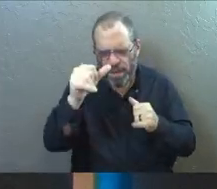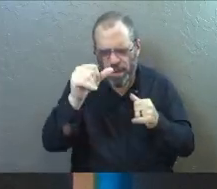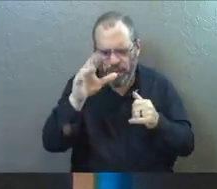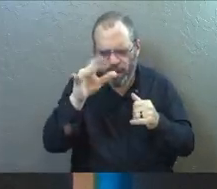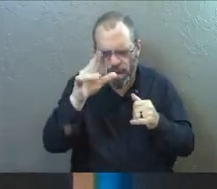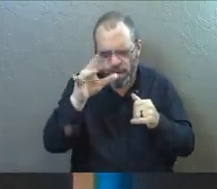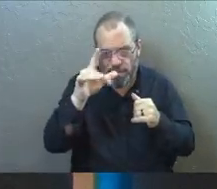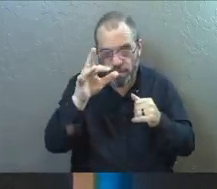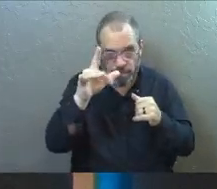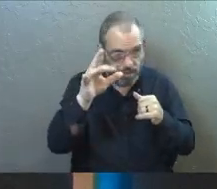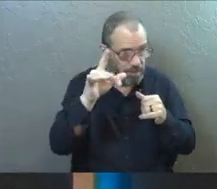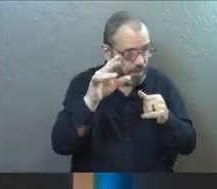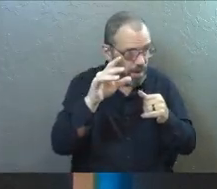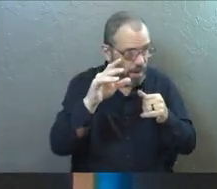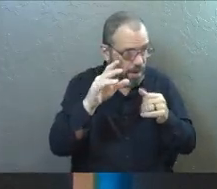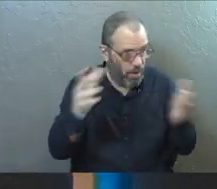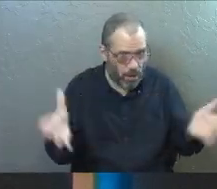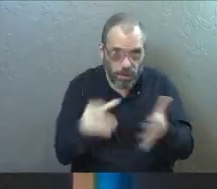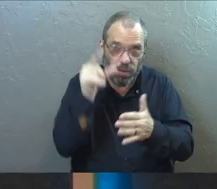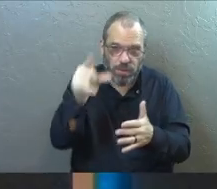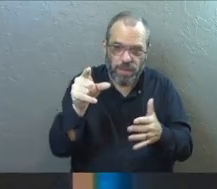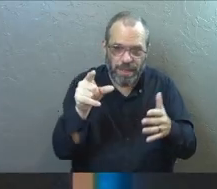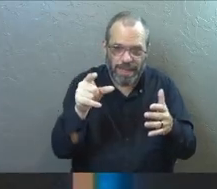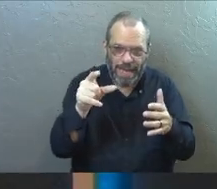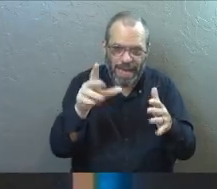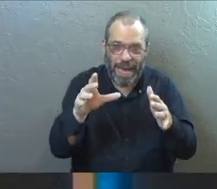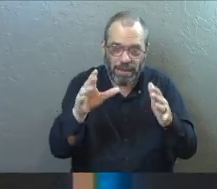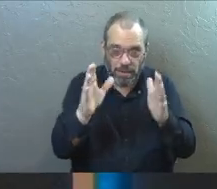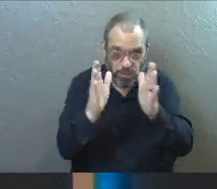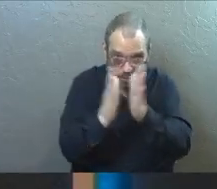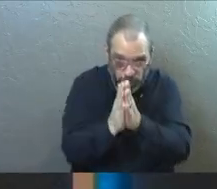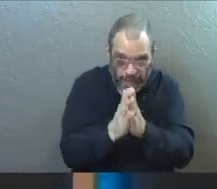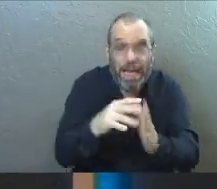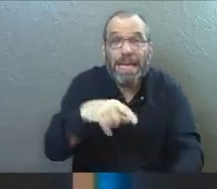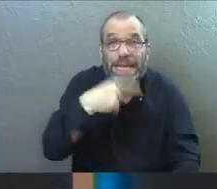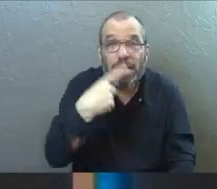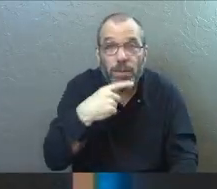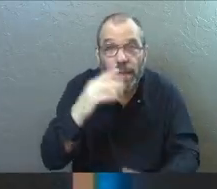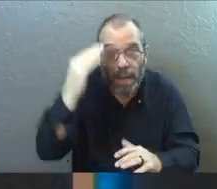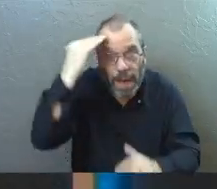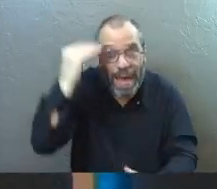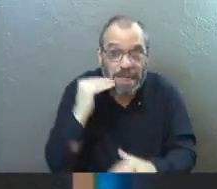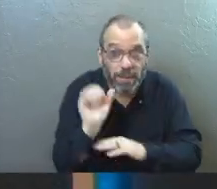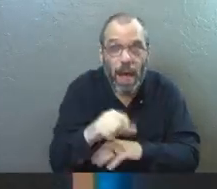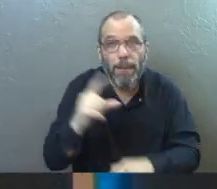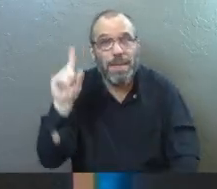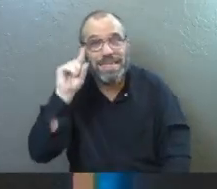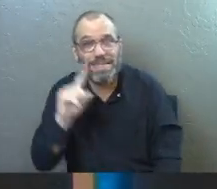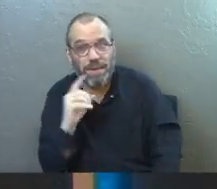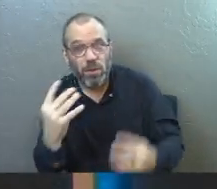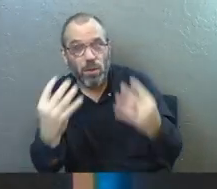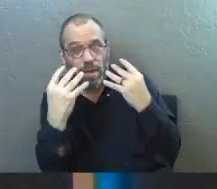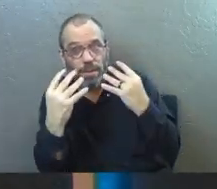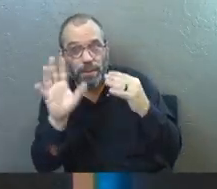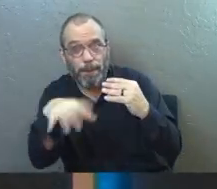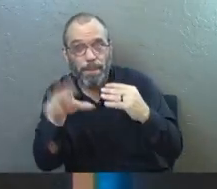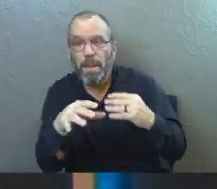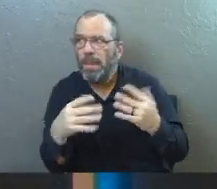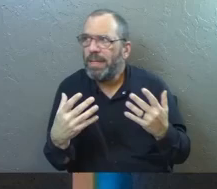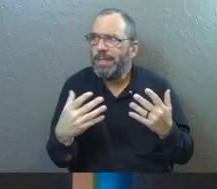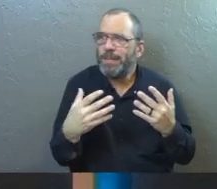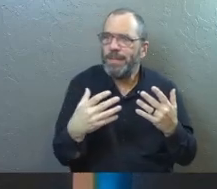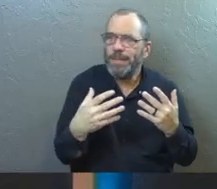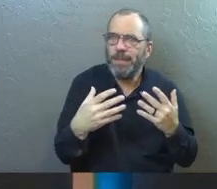praying, I wanna encourage you in this, and you can keep your heads bowed and your eyes closed. But maybe for you, this whole conversation has just